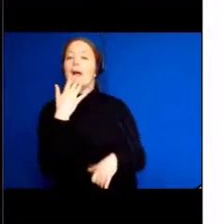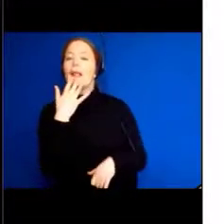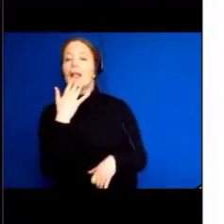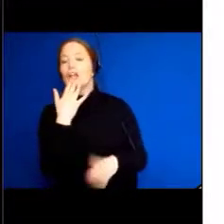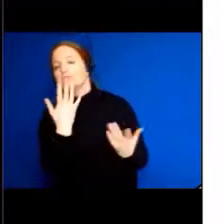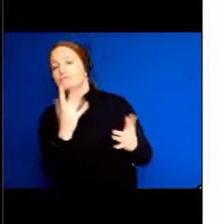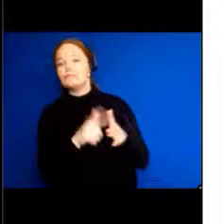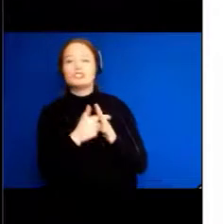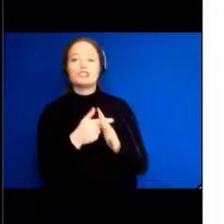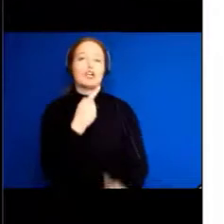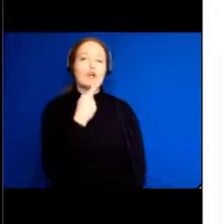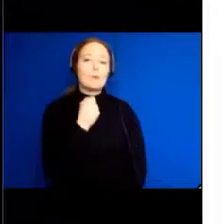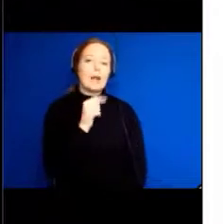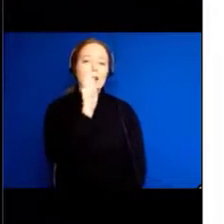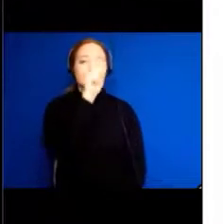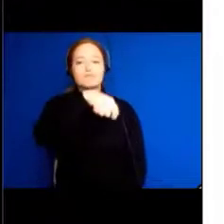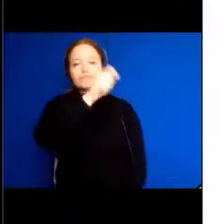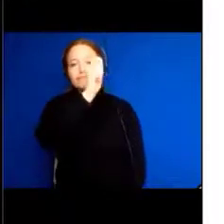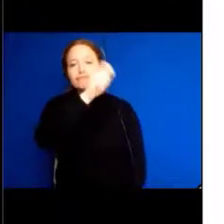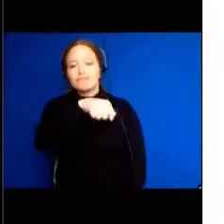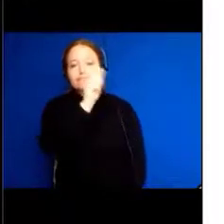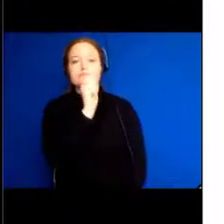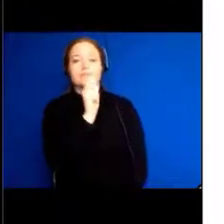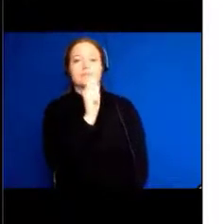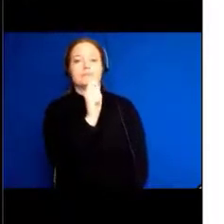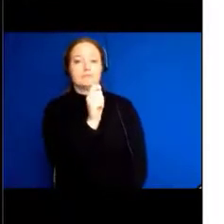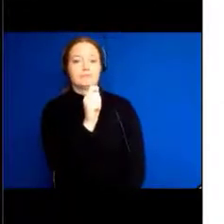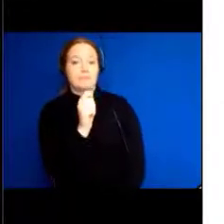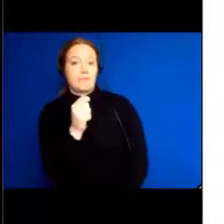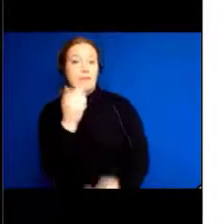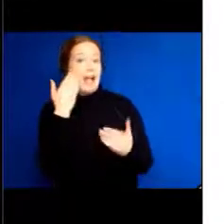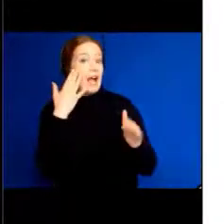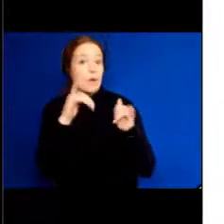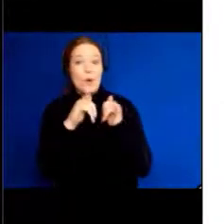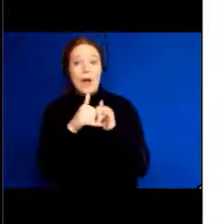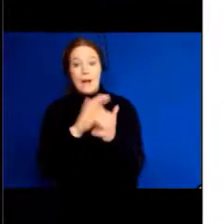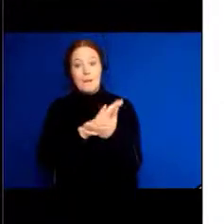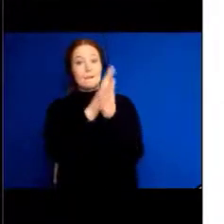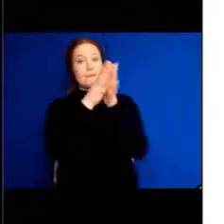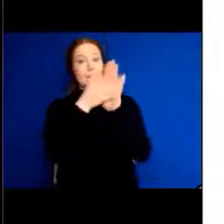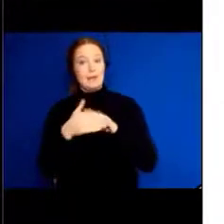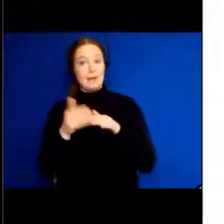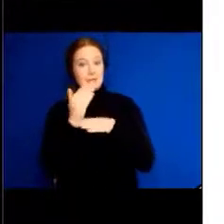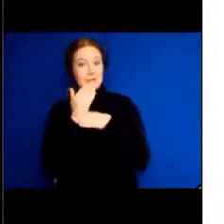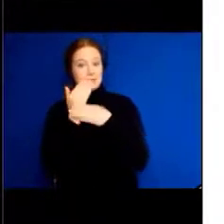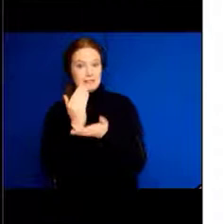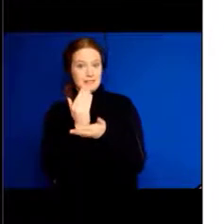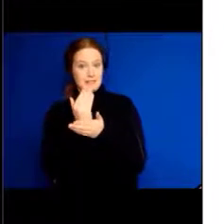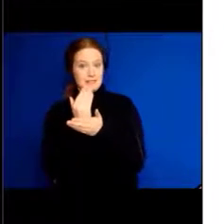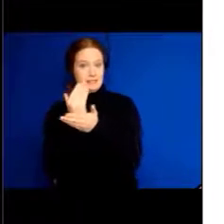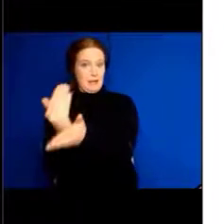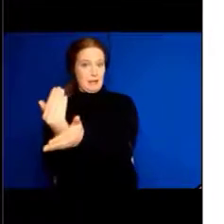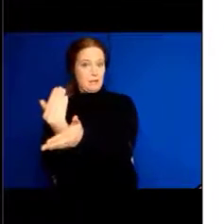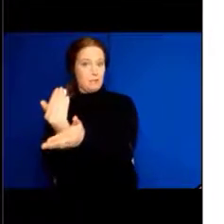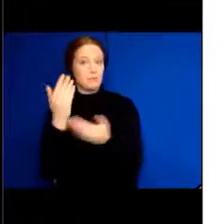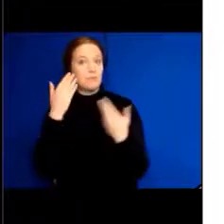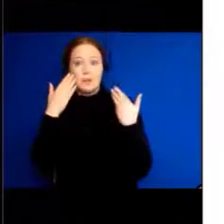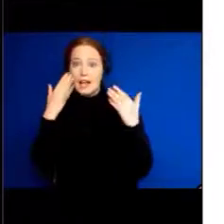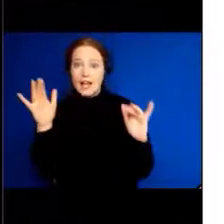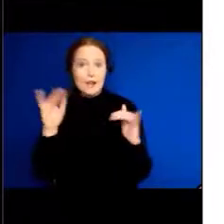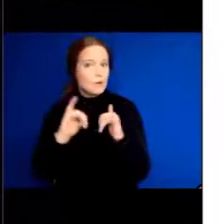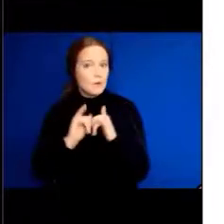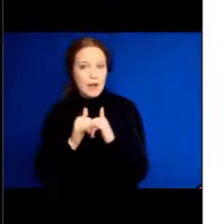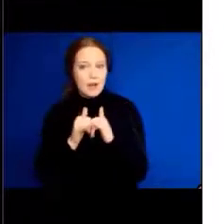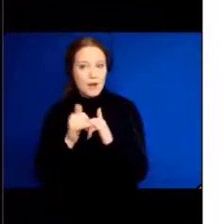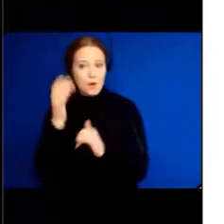red. To tell you the truth, I don't know how the sailboat ended up in there, because I was so